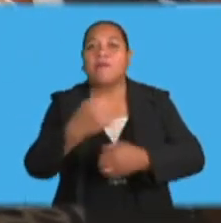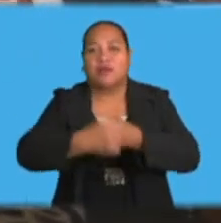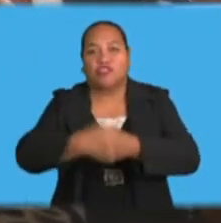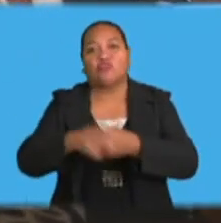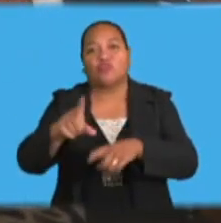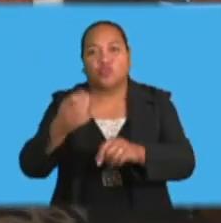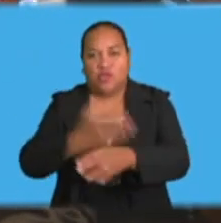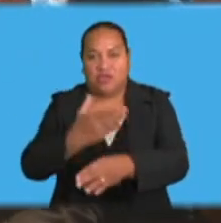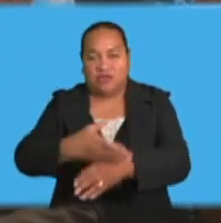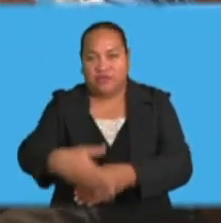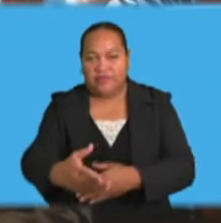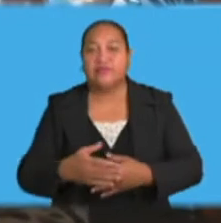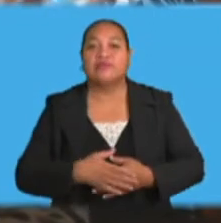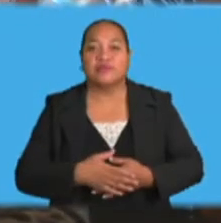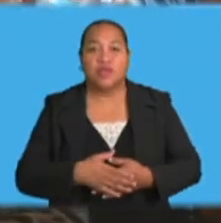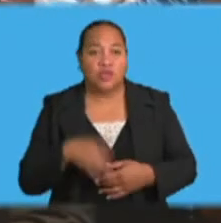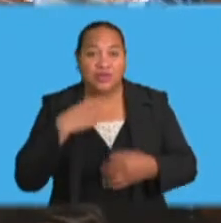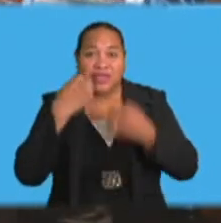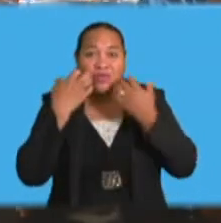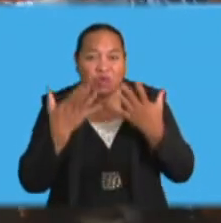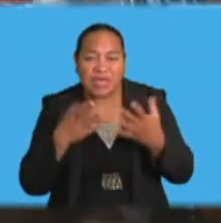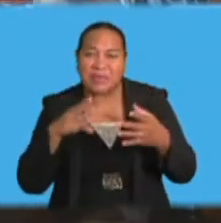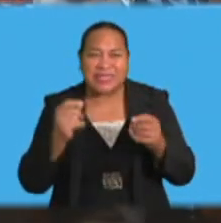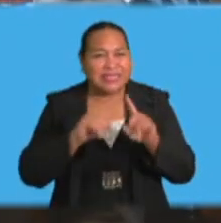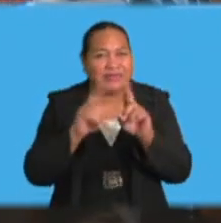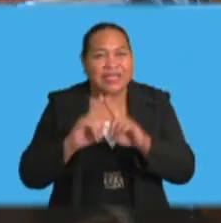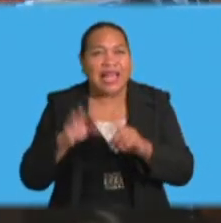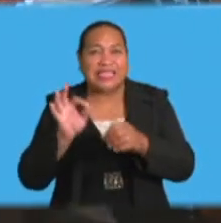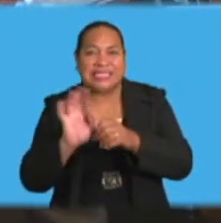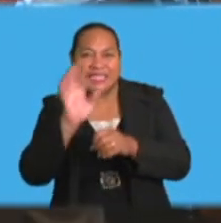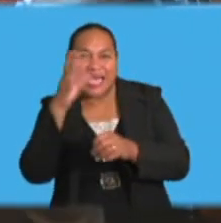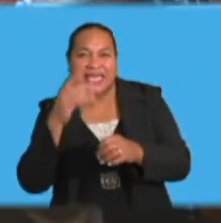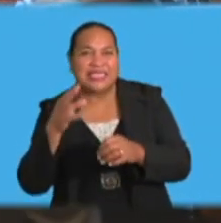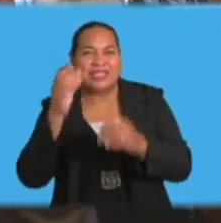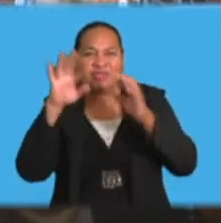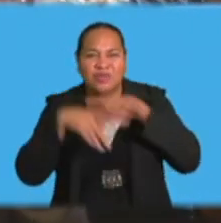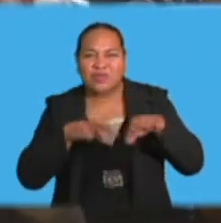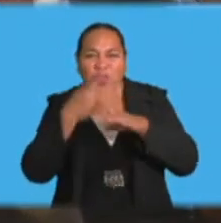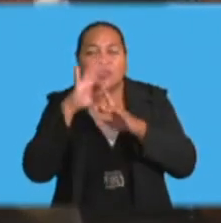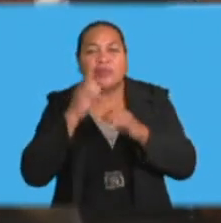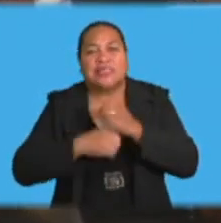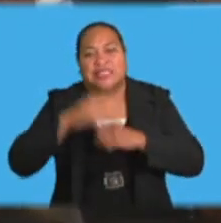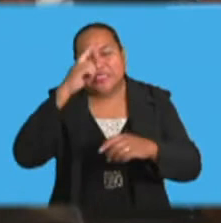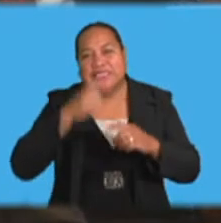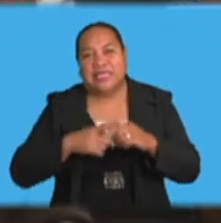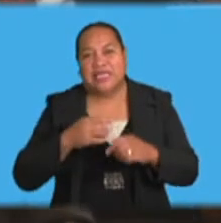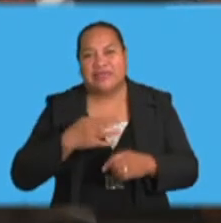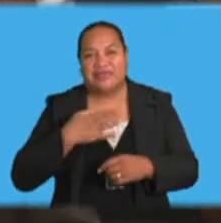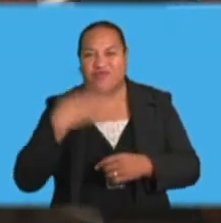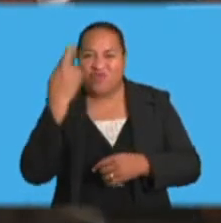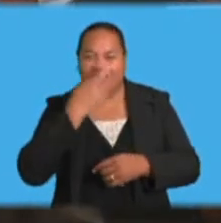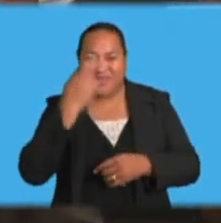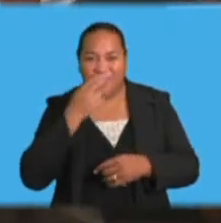Speaker, exposure to substances in the workplace can pose significant health risks to workers. The World Health Organization reports